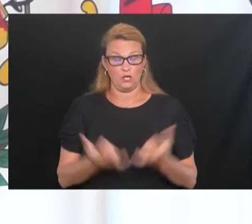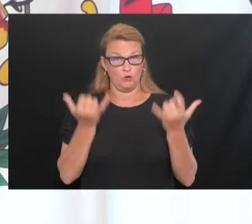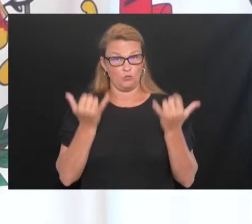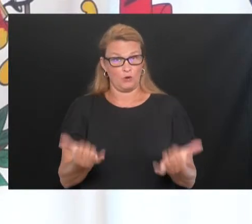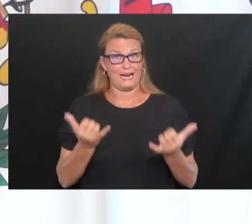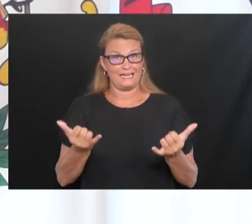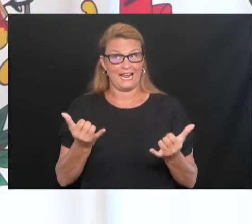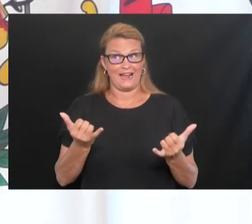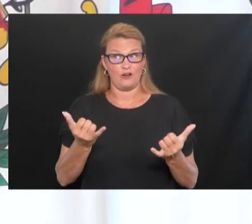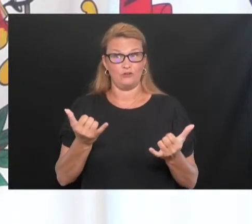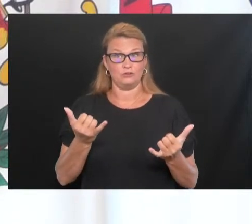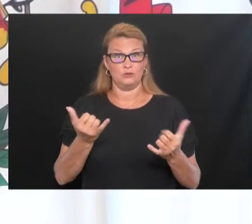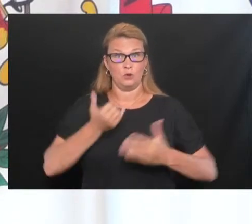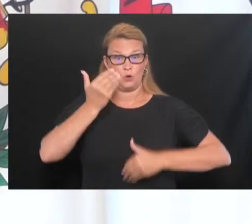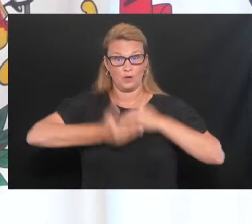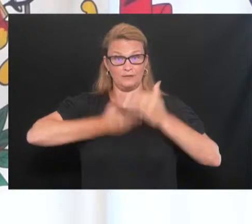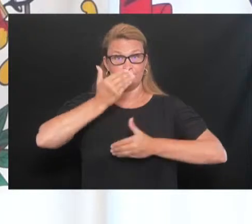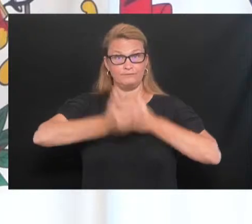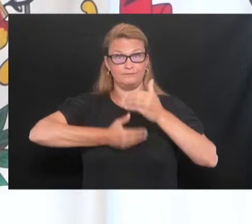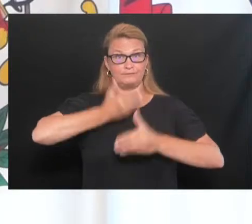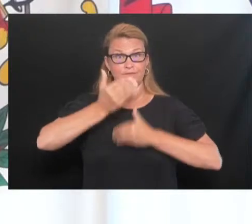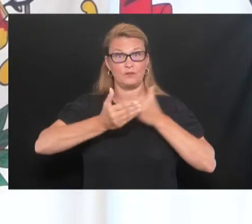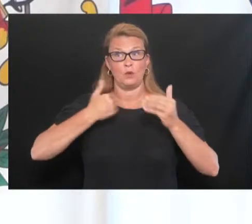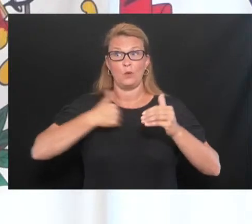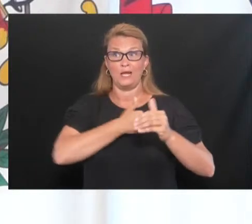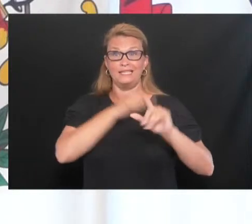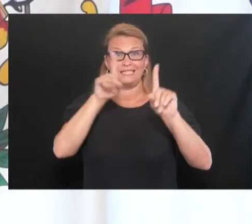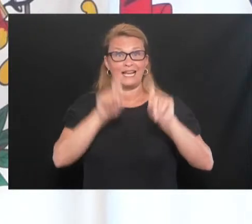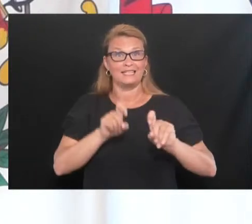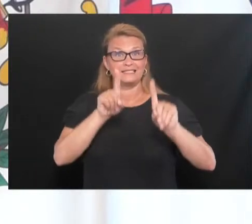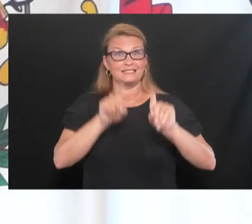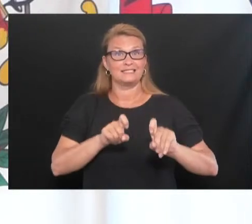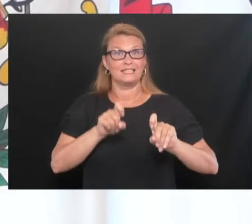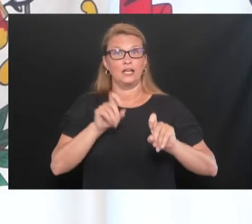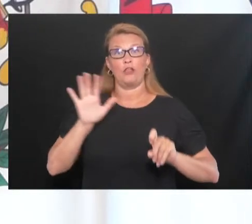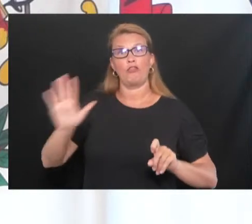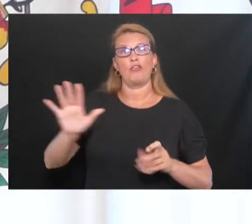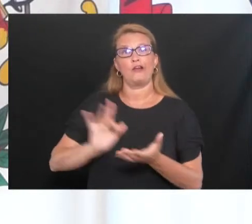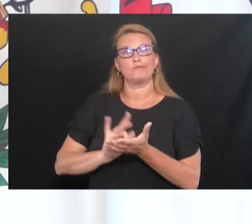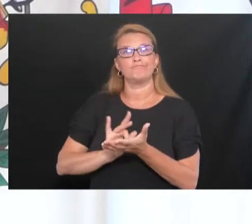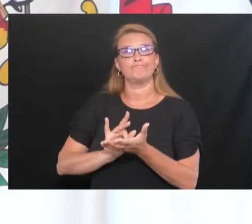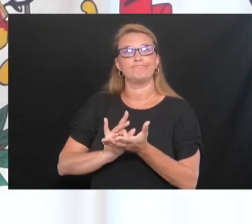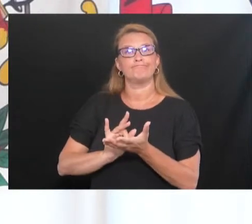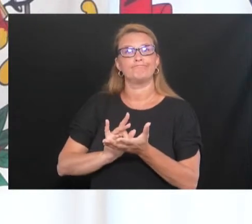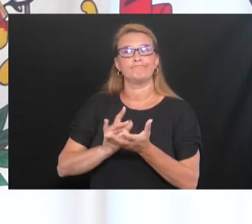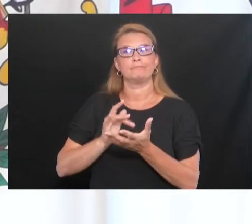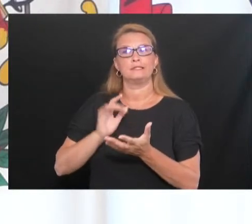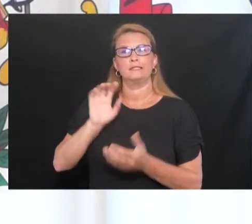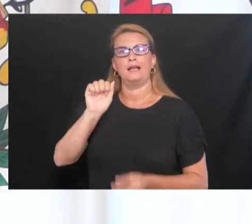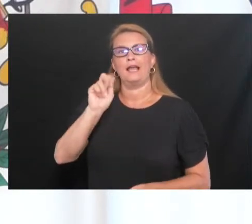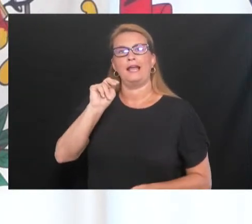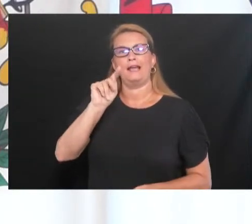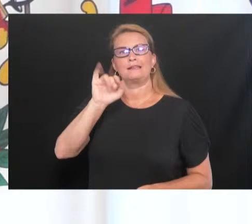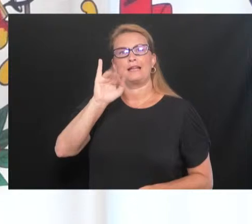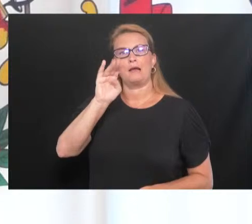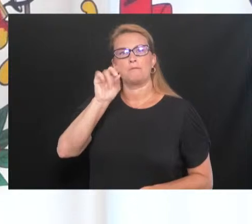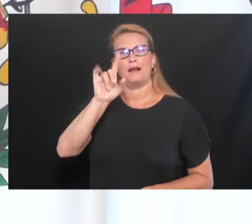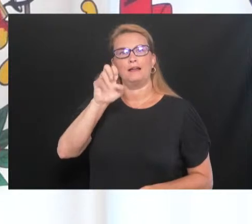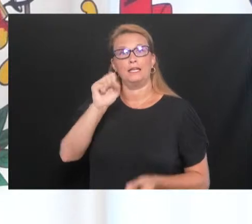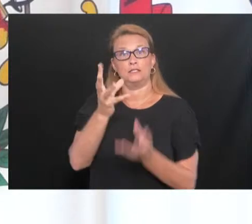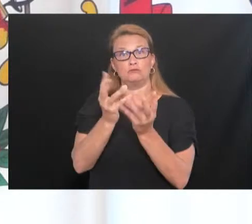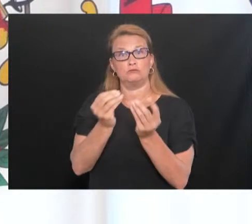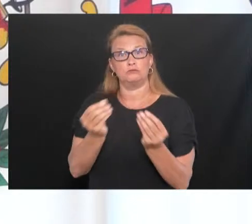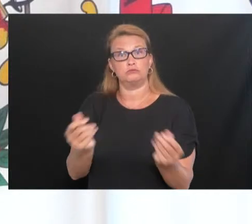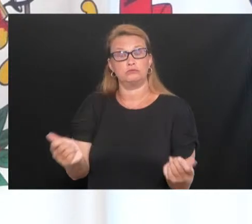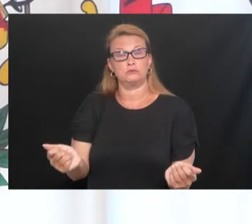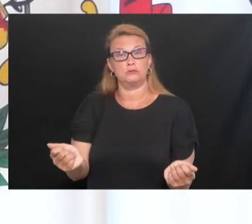move strong enough and we find out as we test people that their antibody levels are great, then what have we lost? We haven't lost anything.